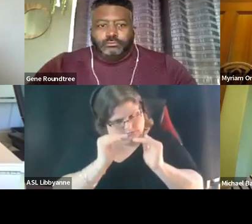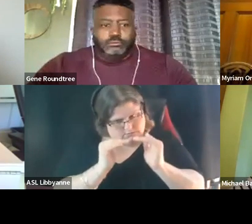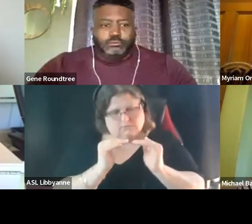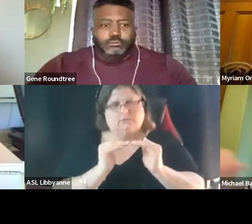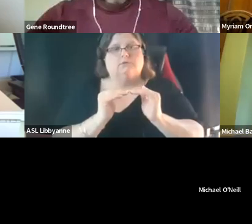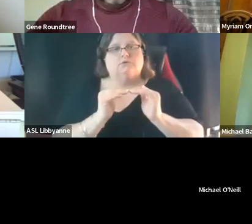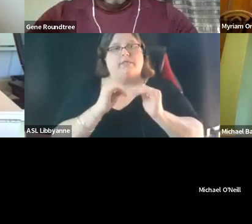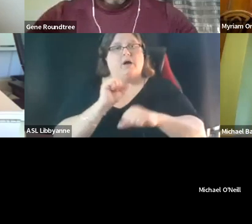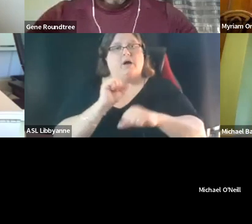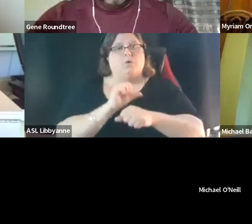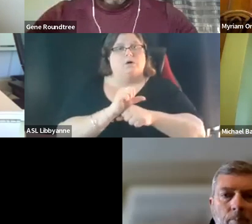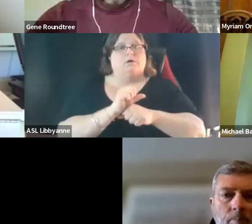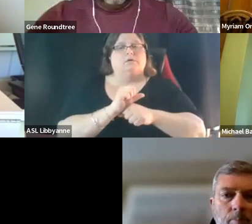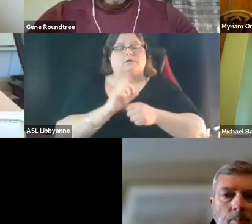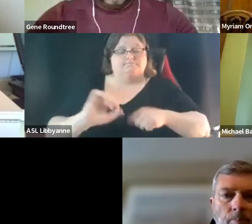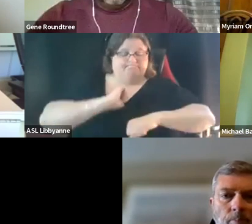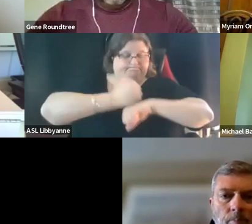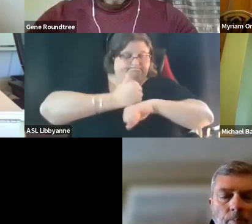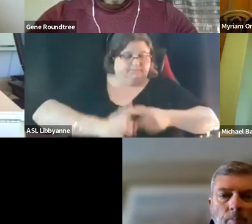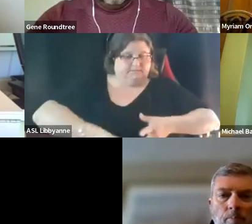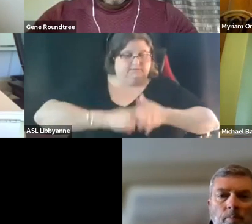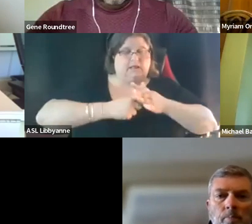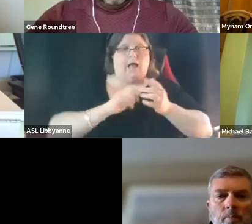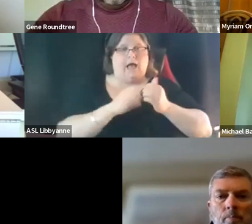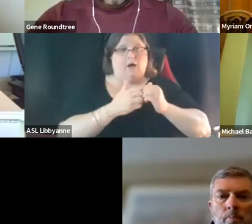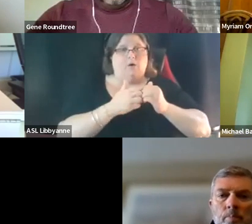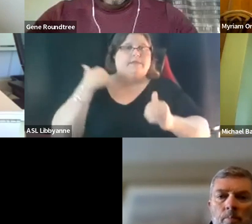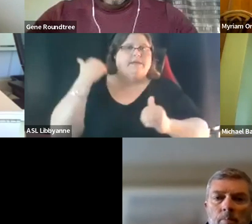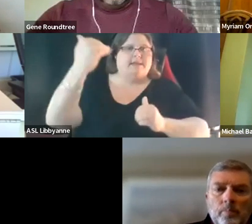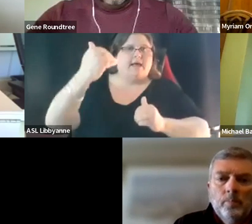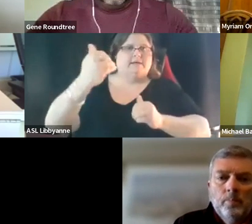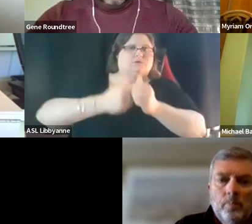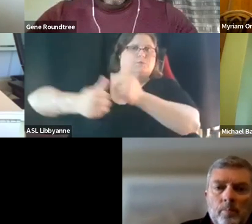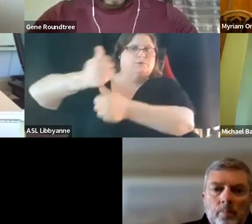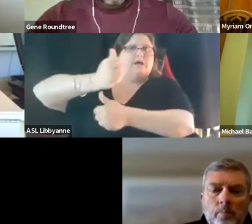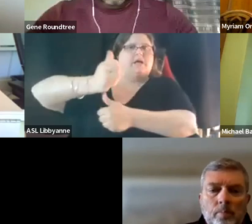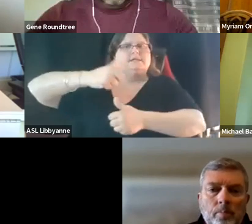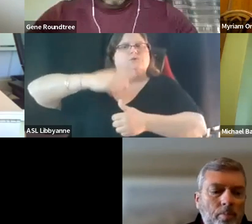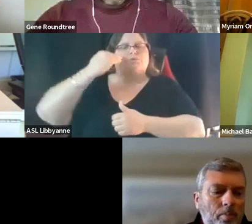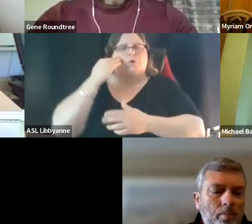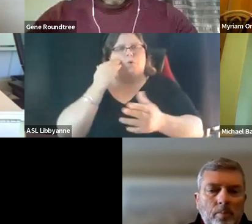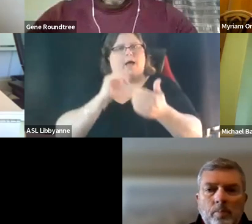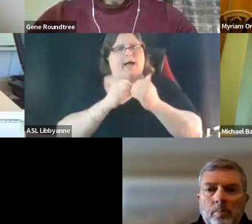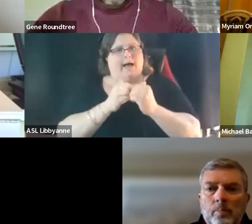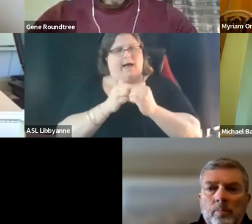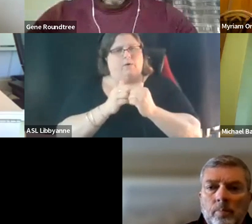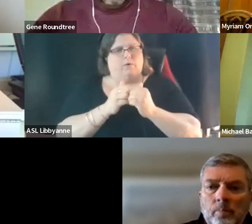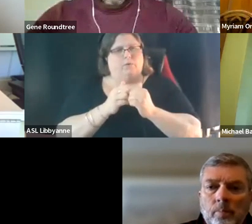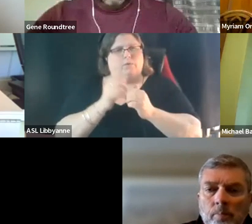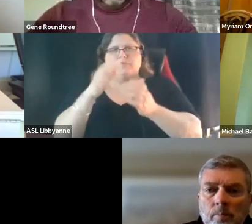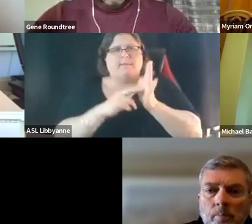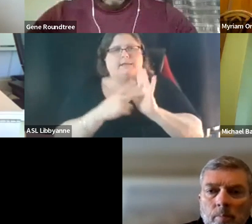next superintendent will need to articulate a clear vision for applying an anti-racist lens to teaching, learning,